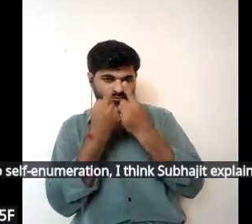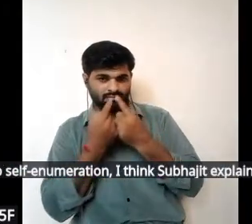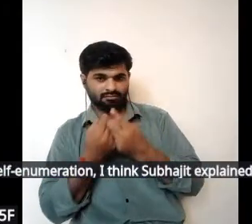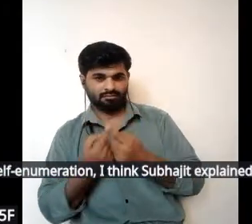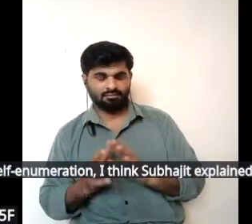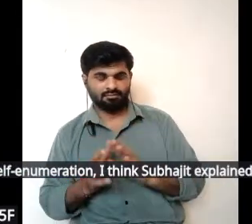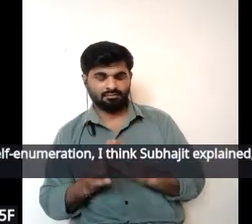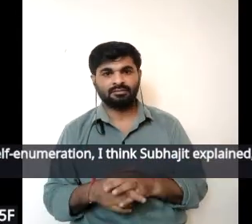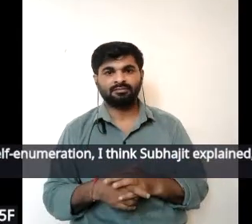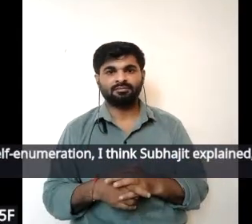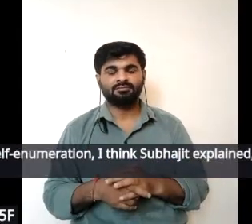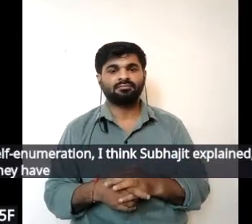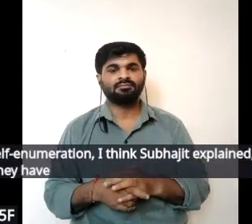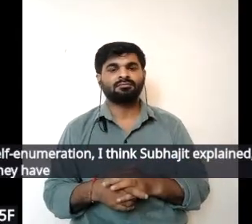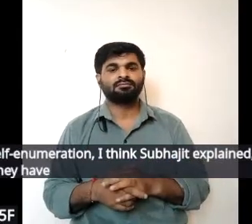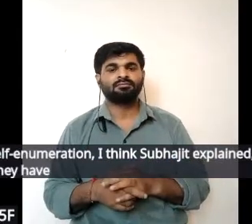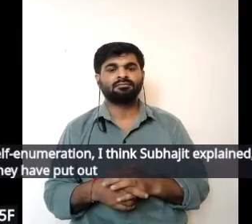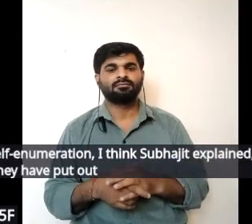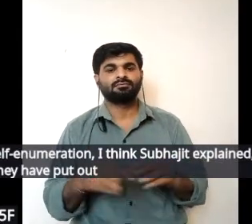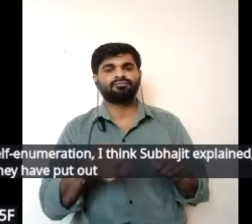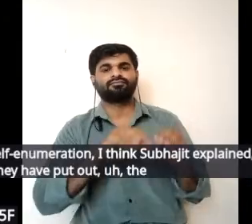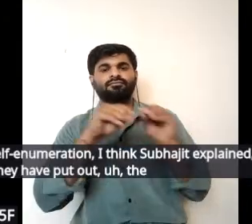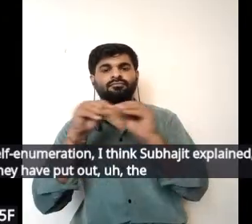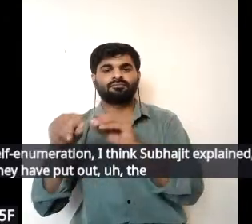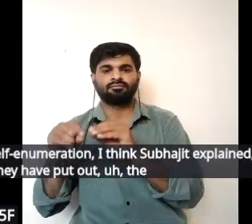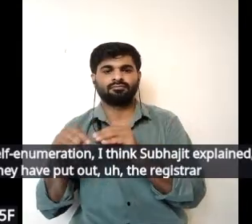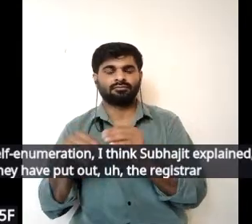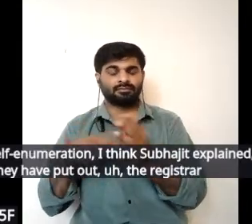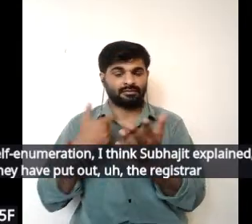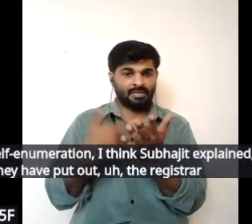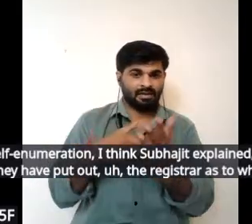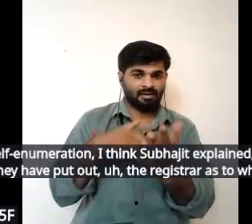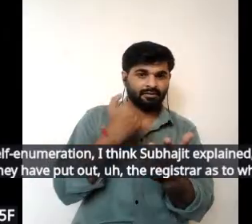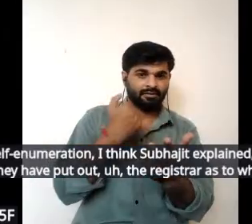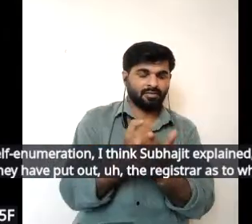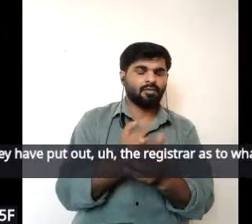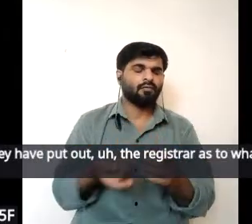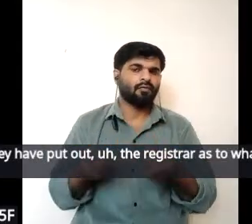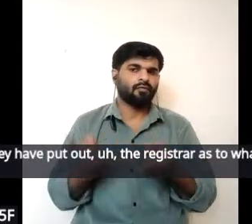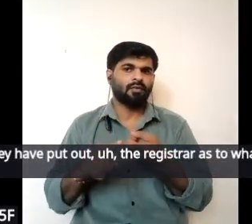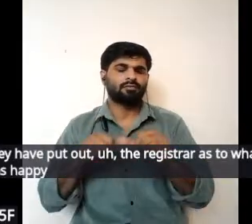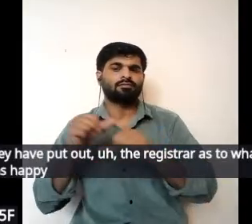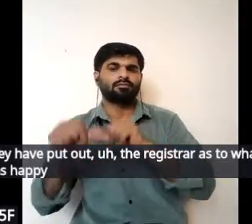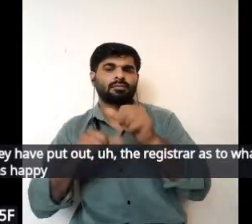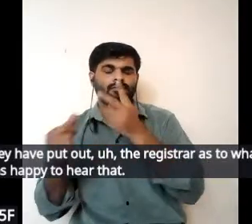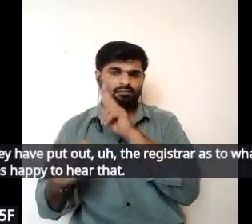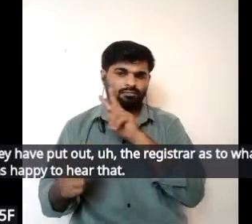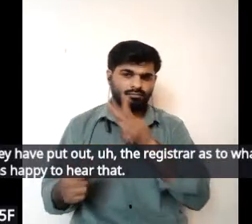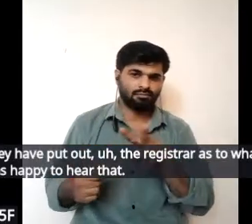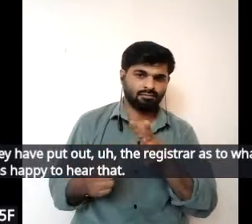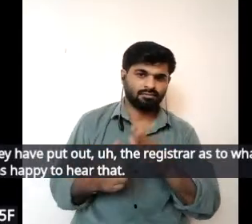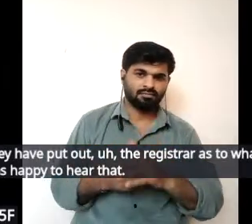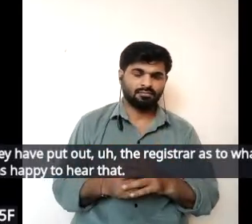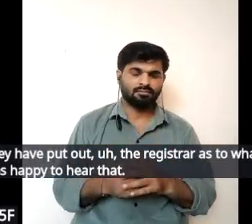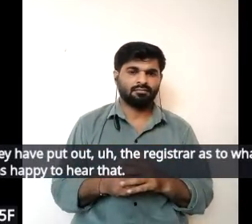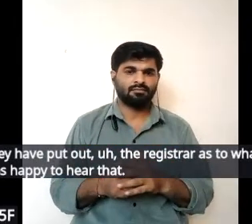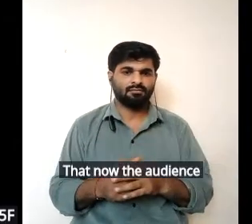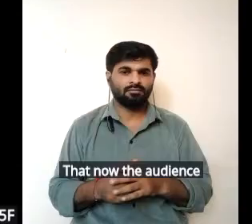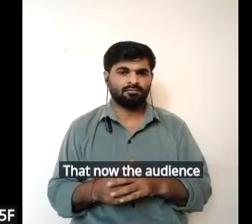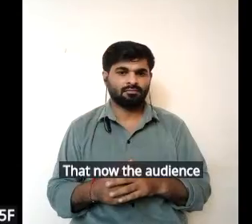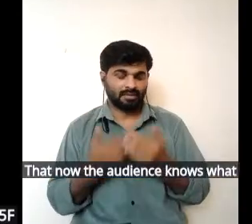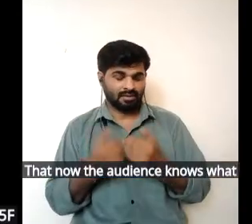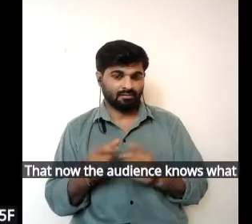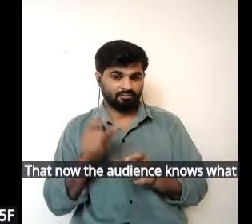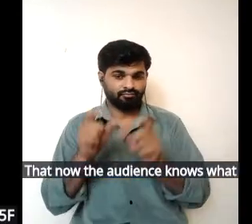the draft that they have put out, the registrar, actually what the process will look like. So I was happy to hear that now the audience knows